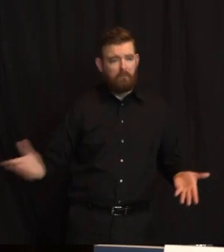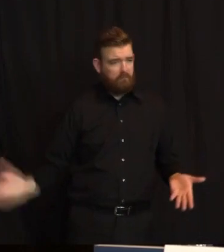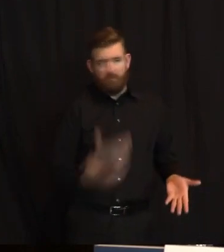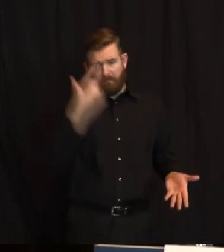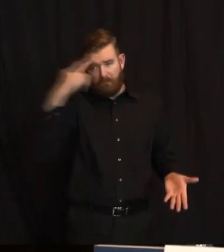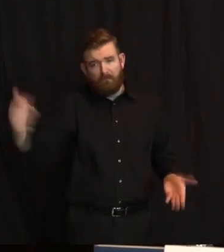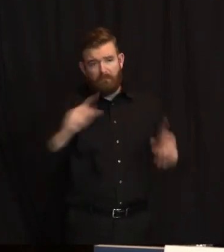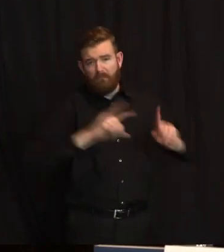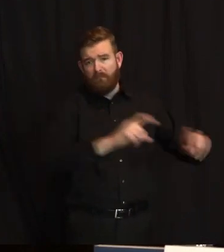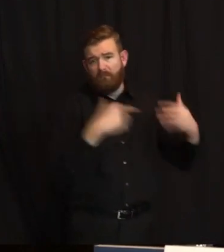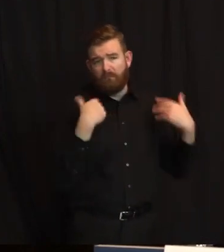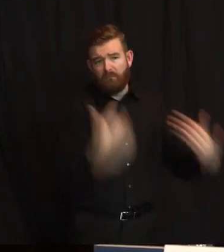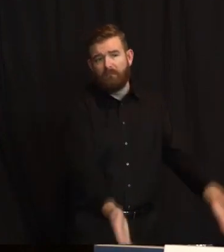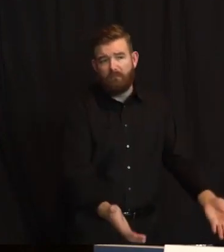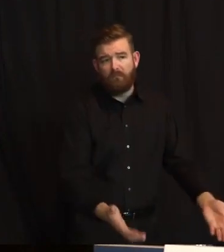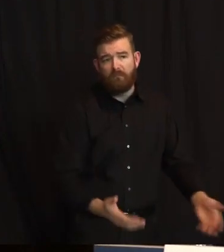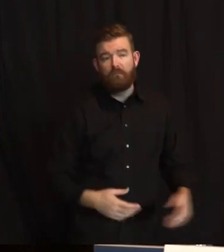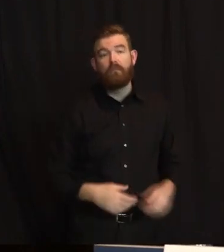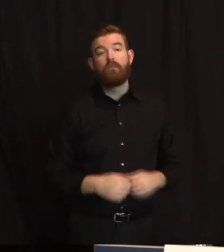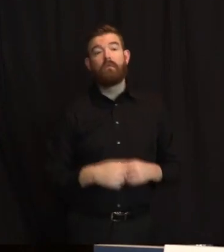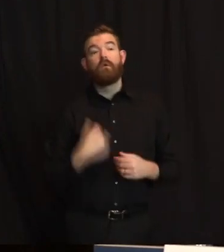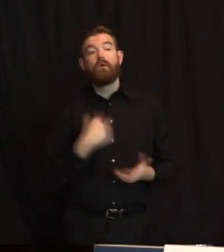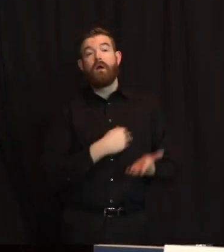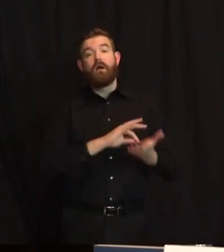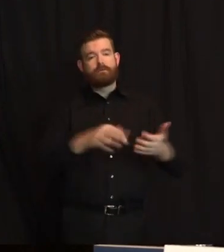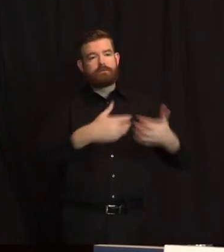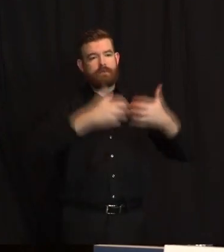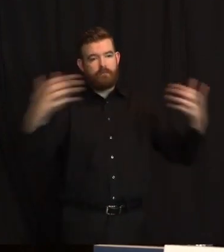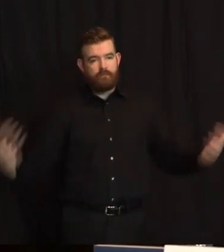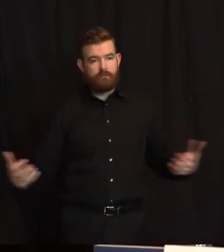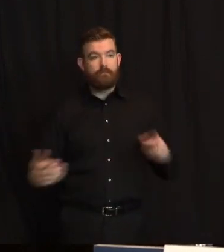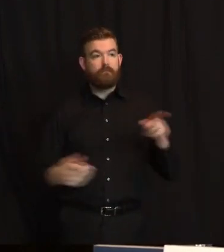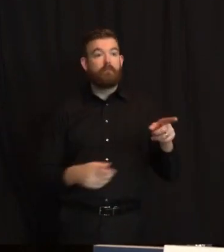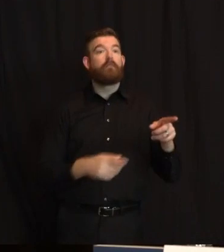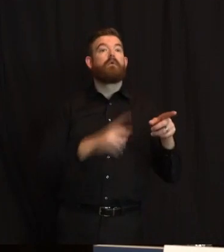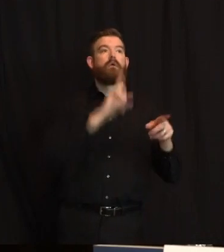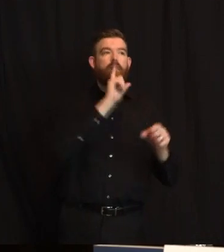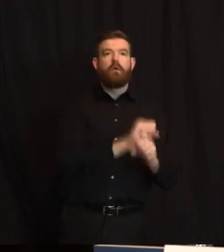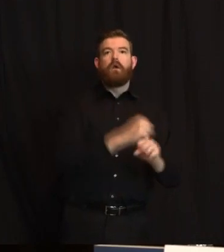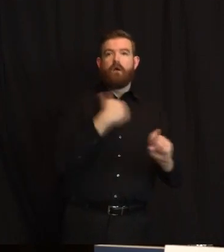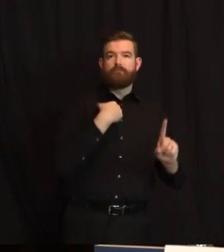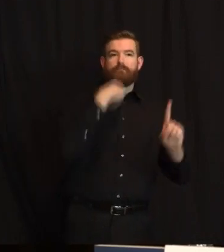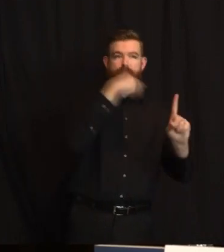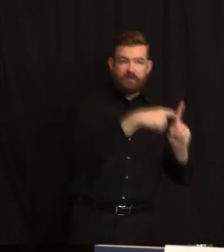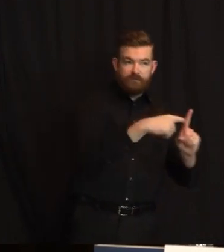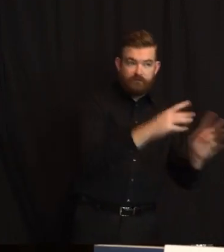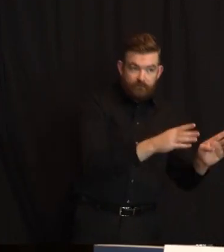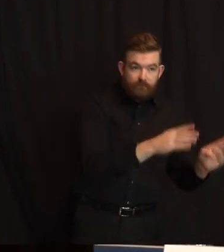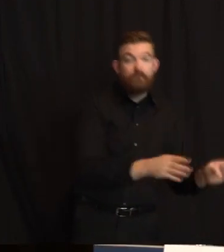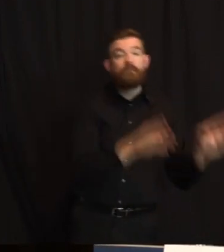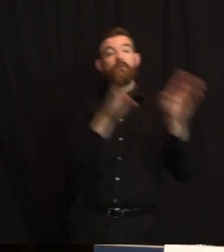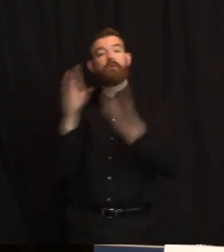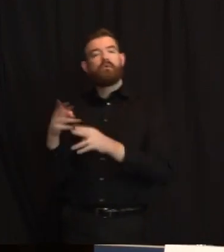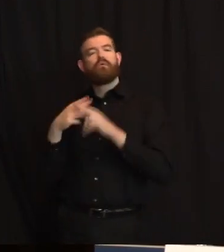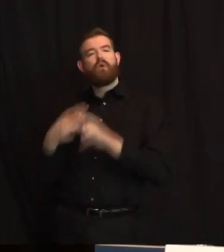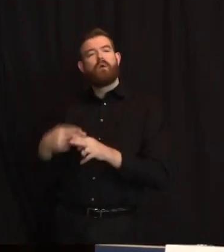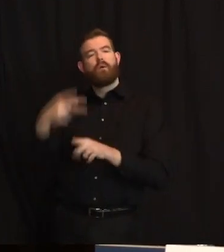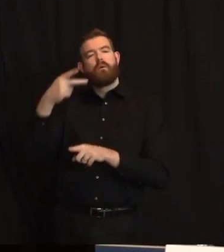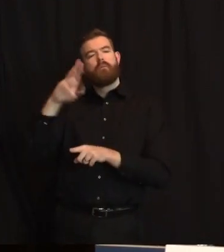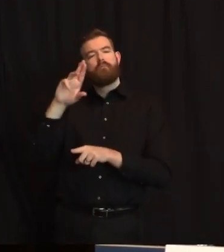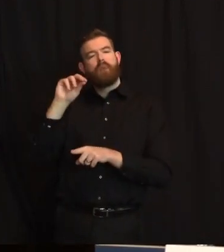separately in what's known as a probable category. So we do count the confirmed separate from the probables, but we do keep track of that.